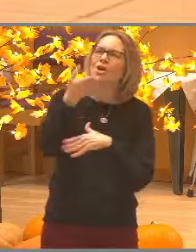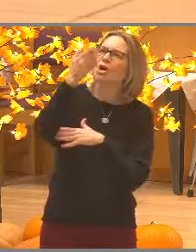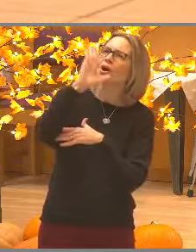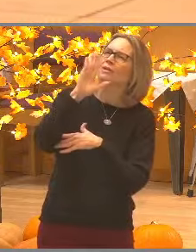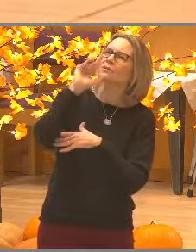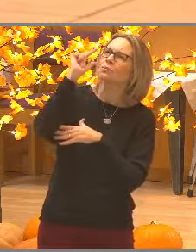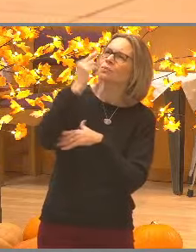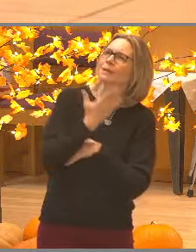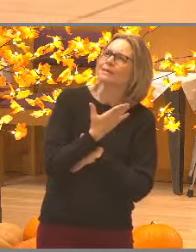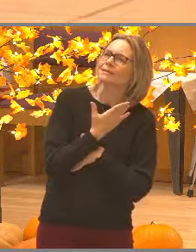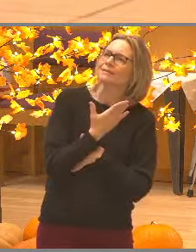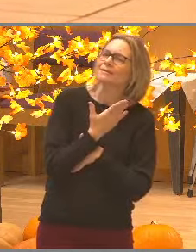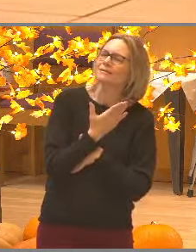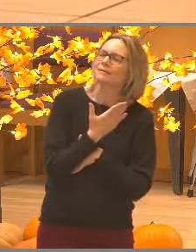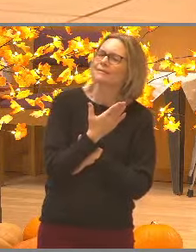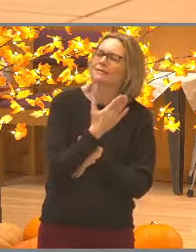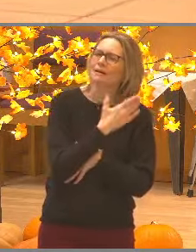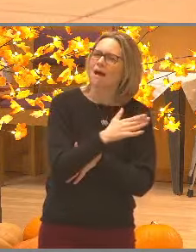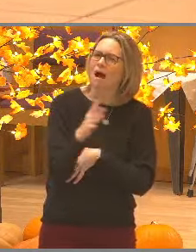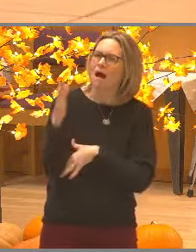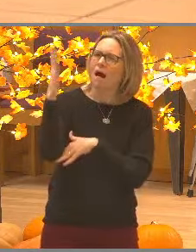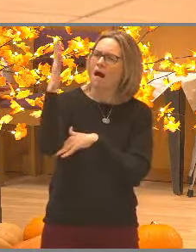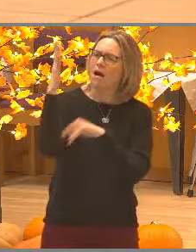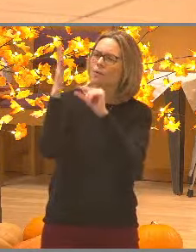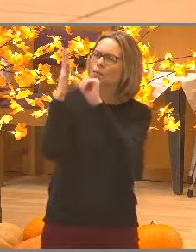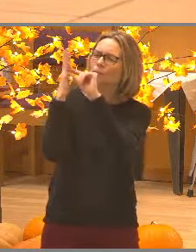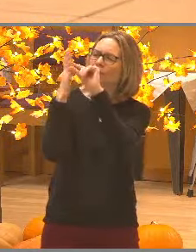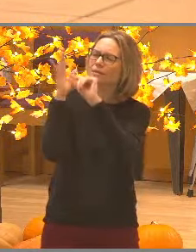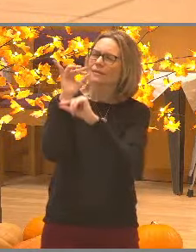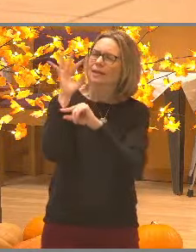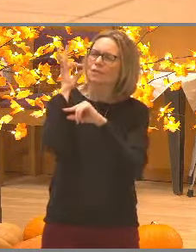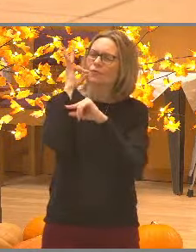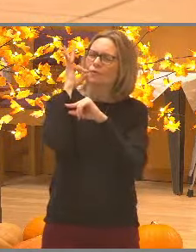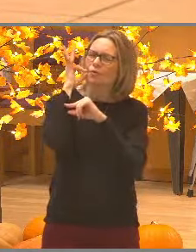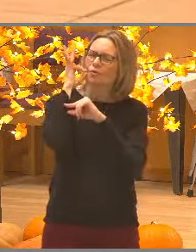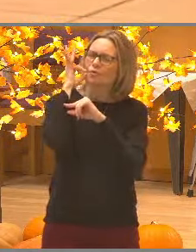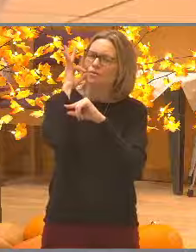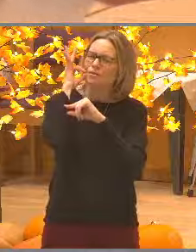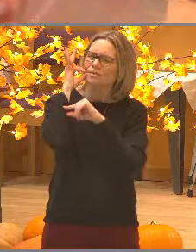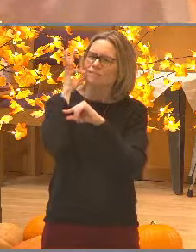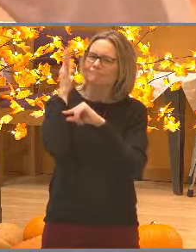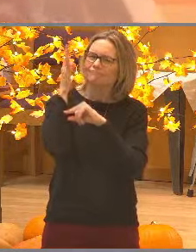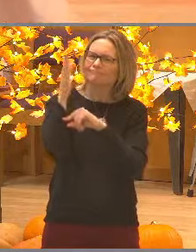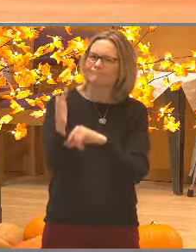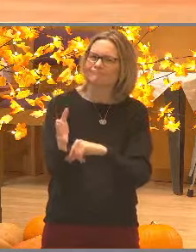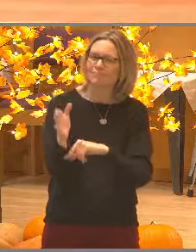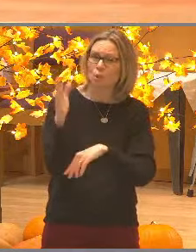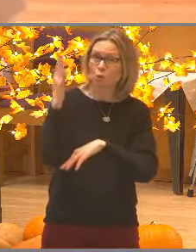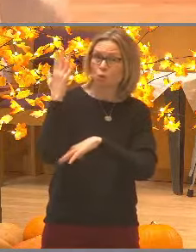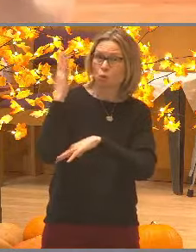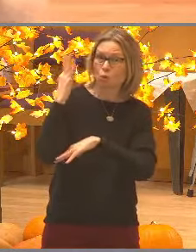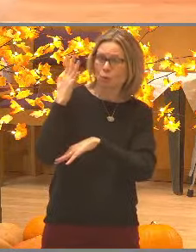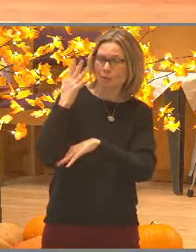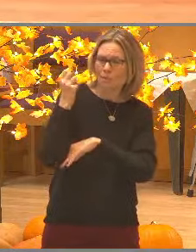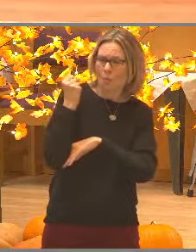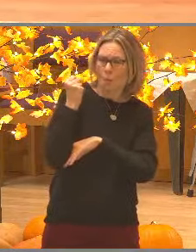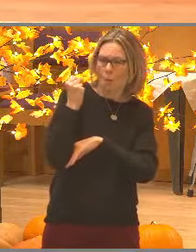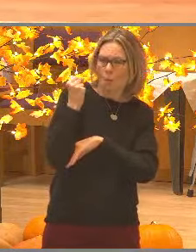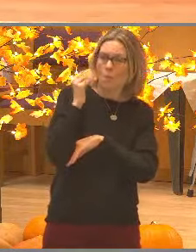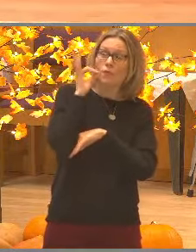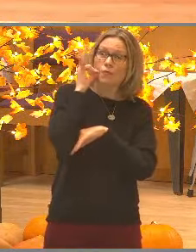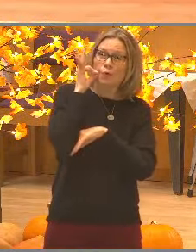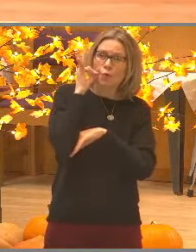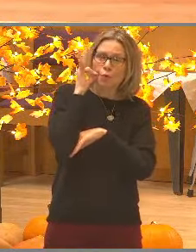Branches take the fruits beyond the tree. Trees do not keep the fruit and the leaves